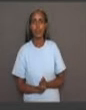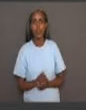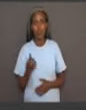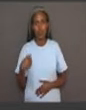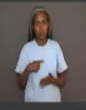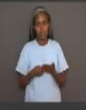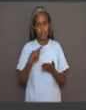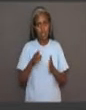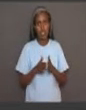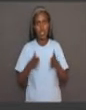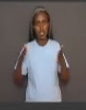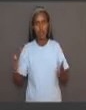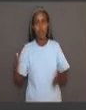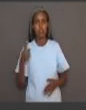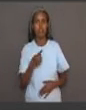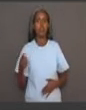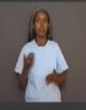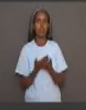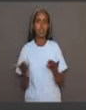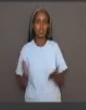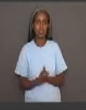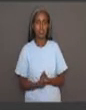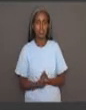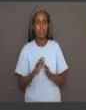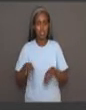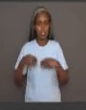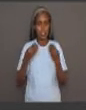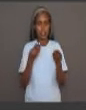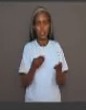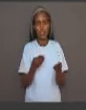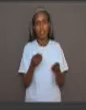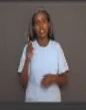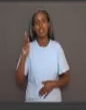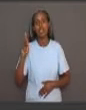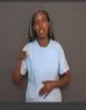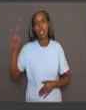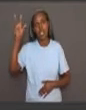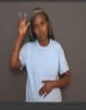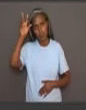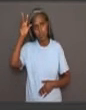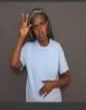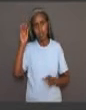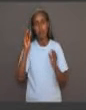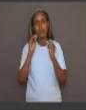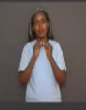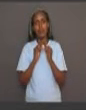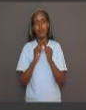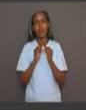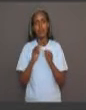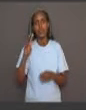We then expand everything, giving us k cubed